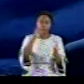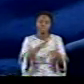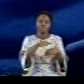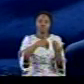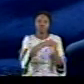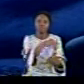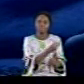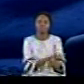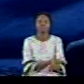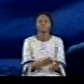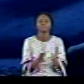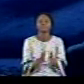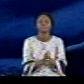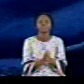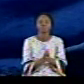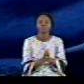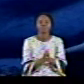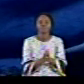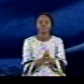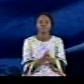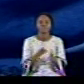is forever forever